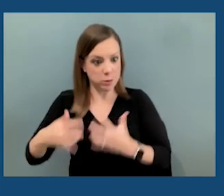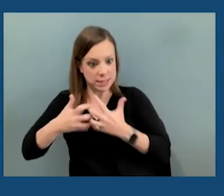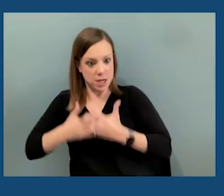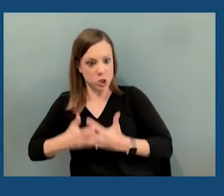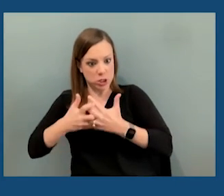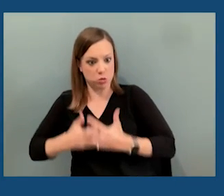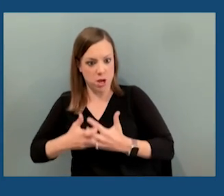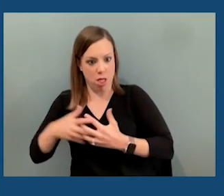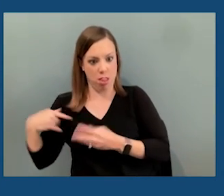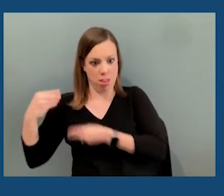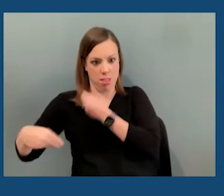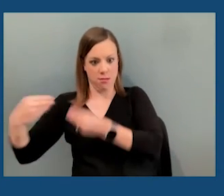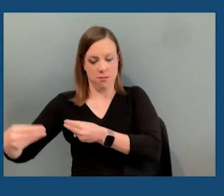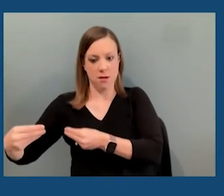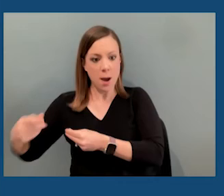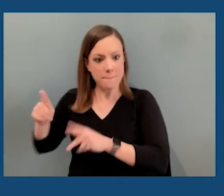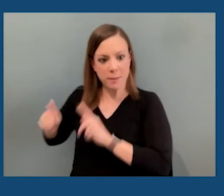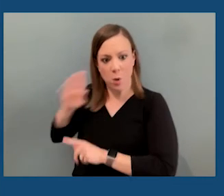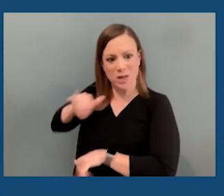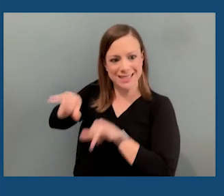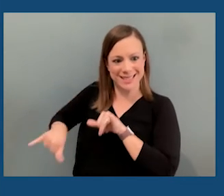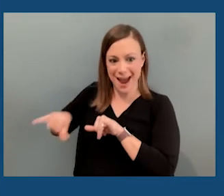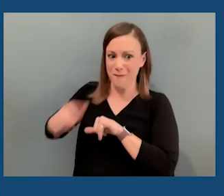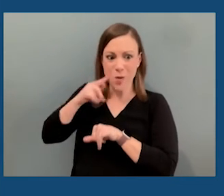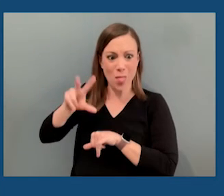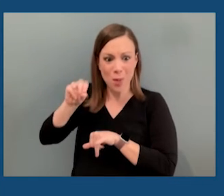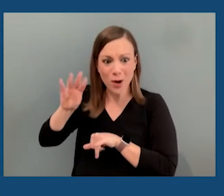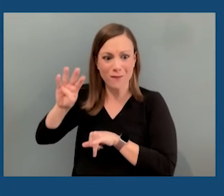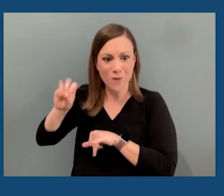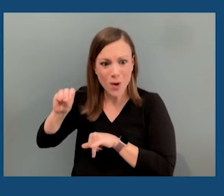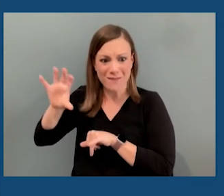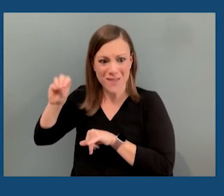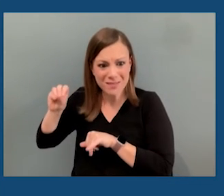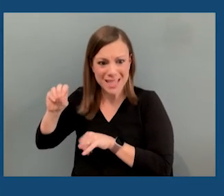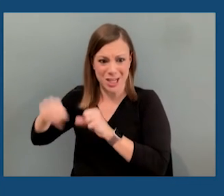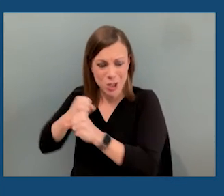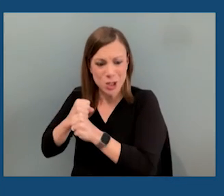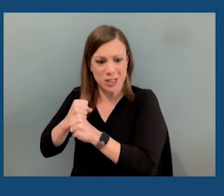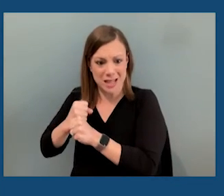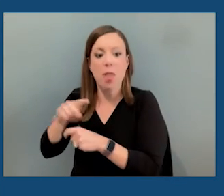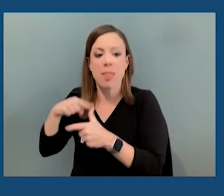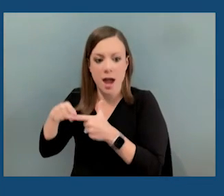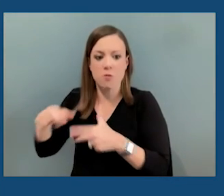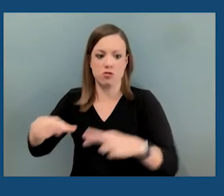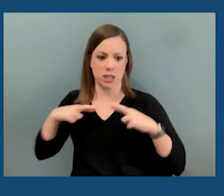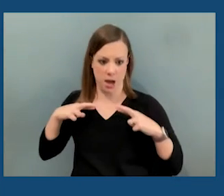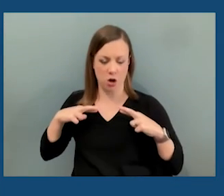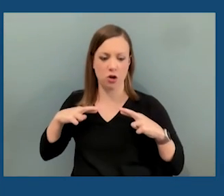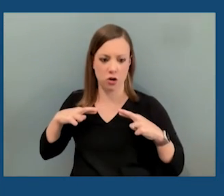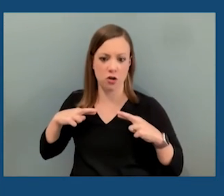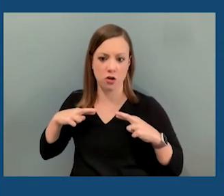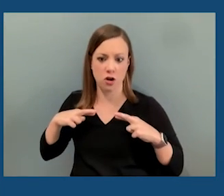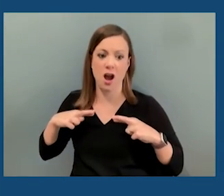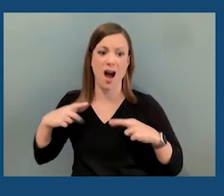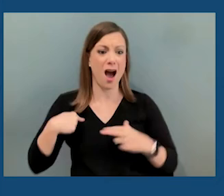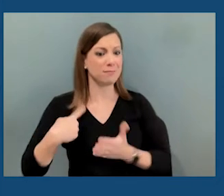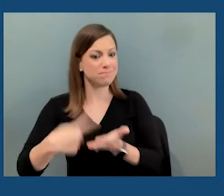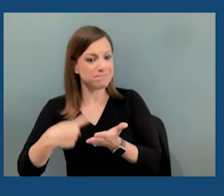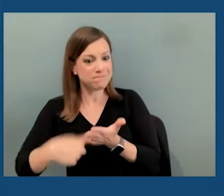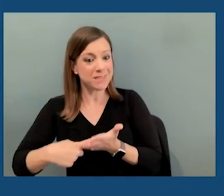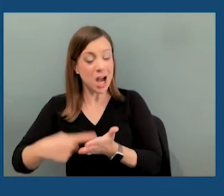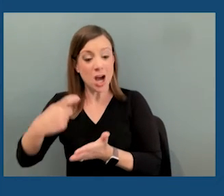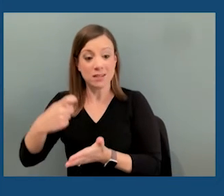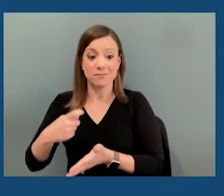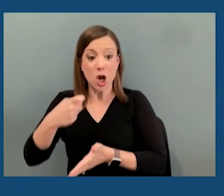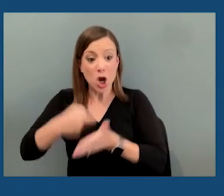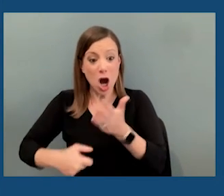York. And I'm part of our identity throughout this state. I talked about the cost of living upstate. They could afford